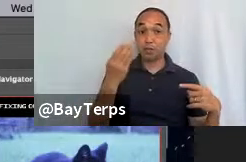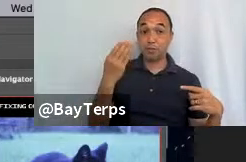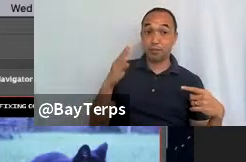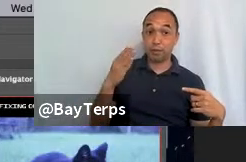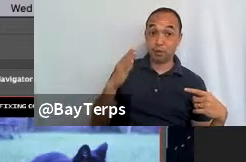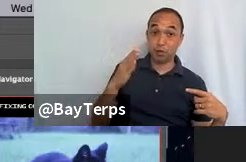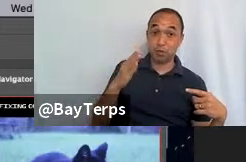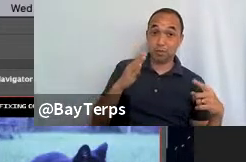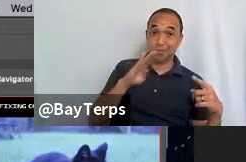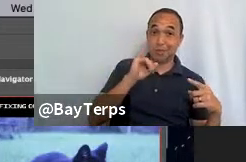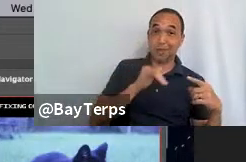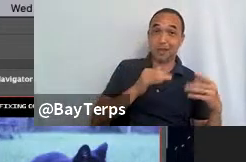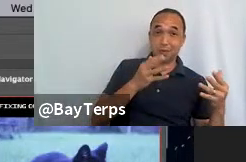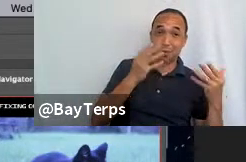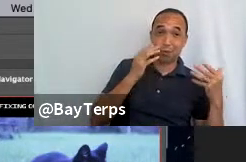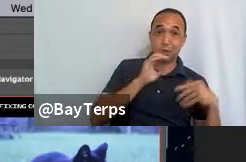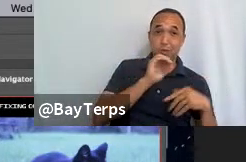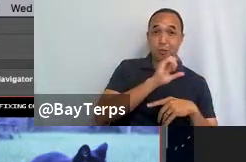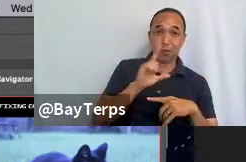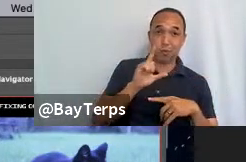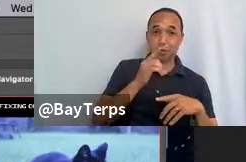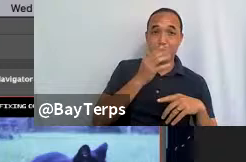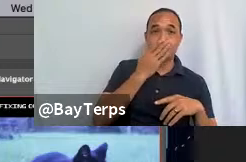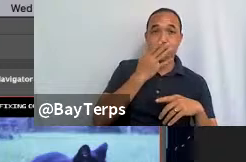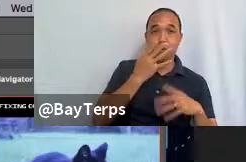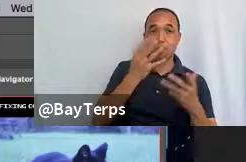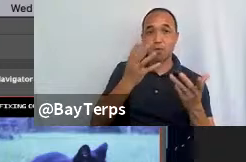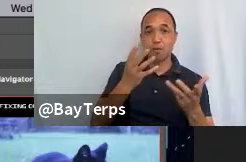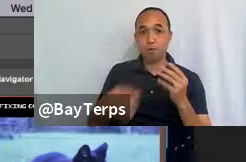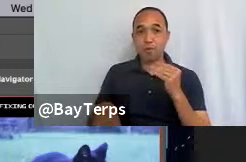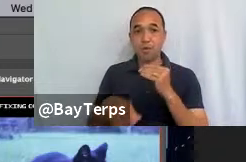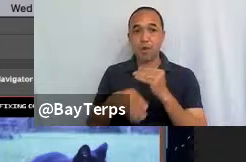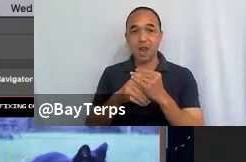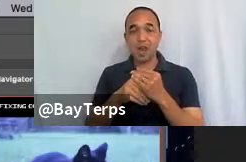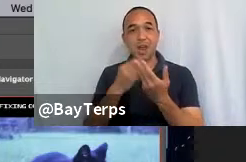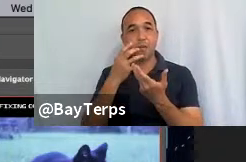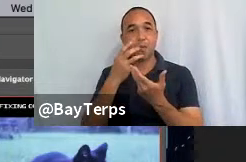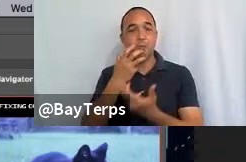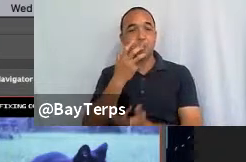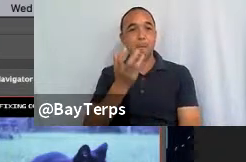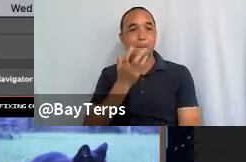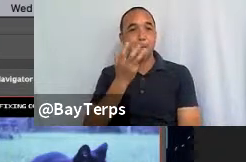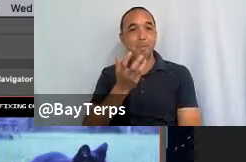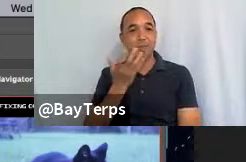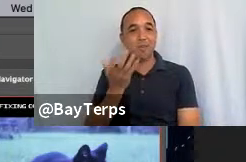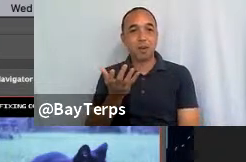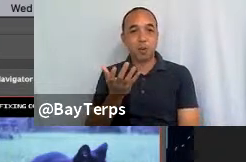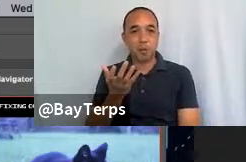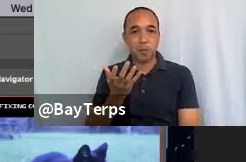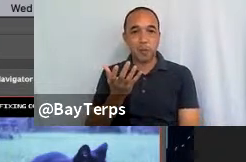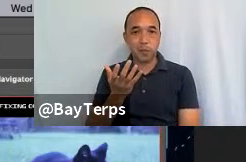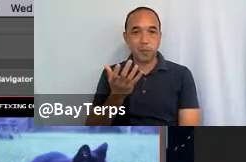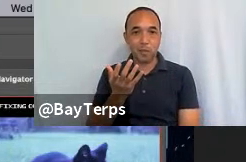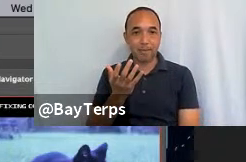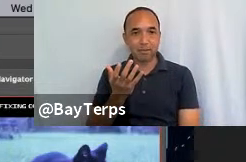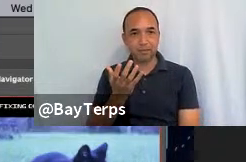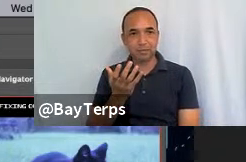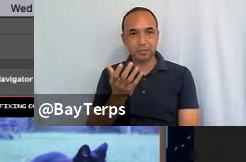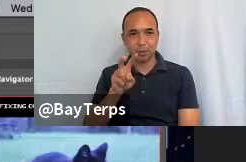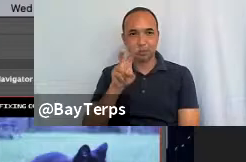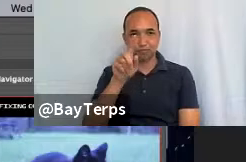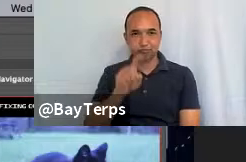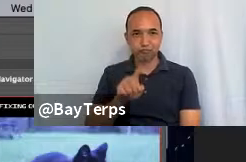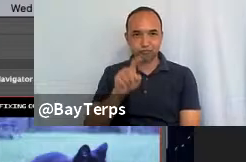that's a cool color. You're going to want to put a warming filter on it. So basically just come in here, look at the